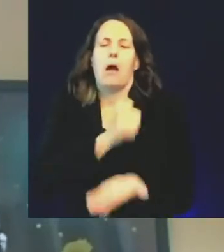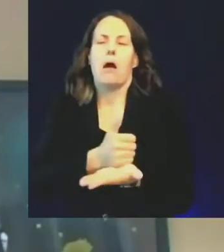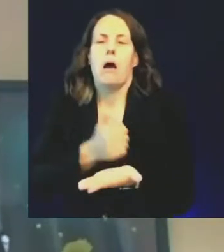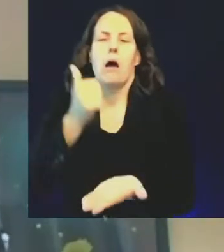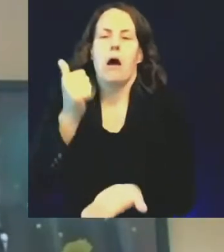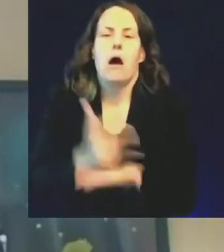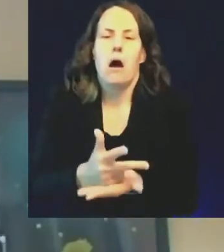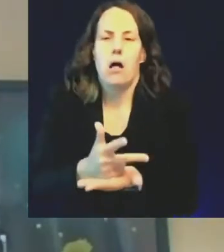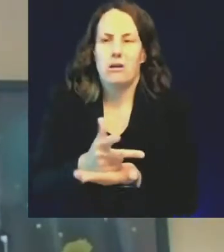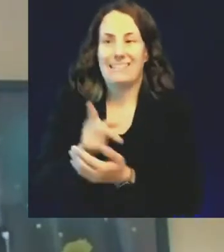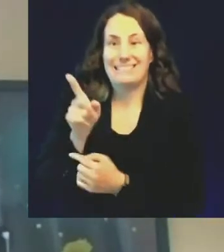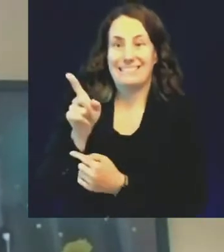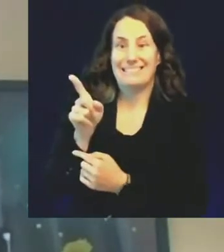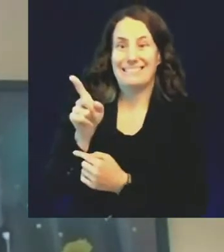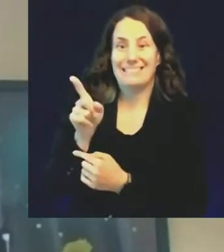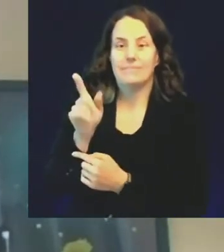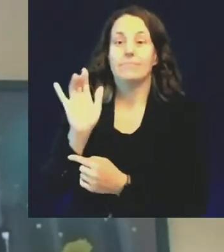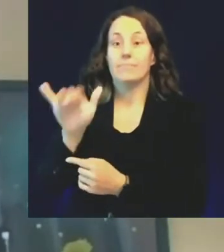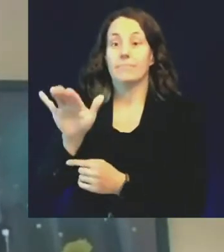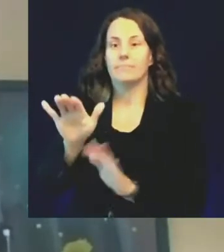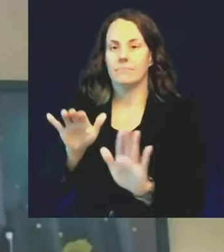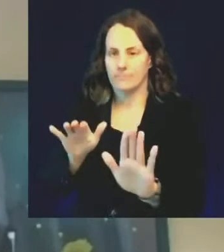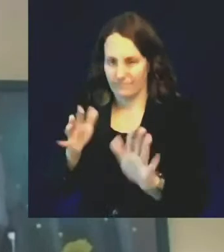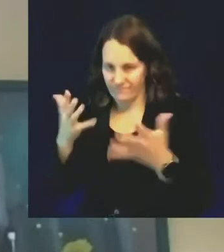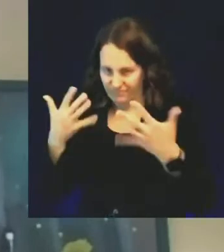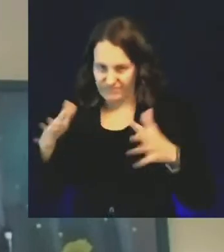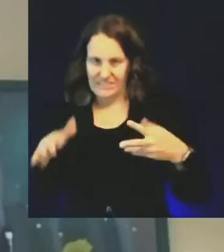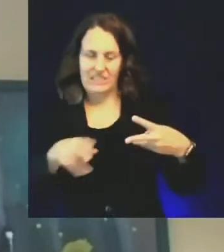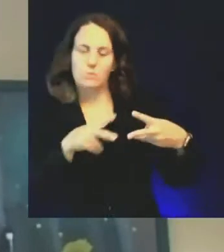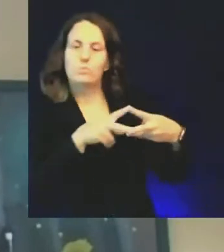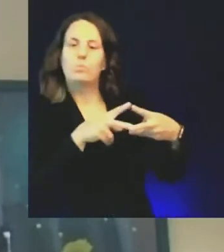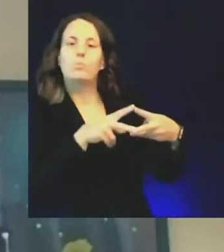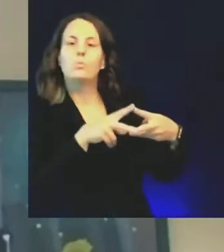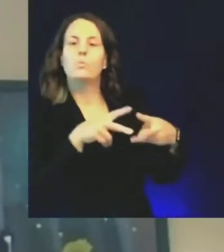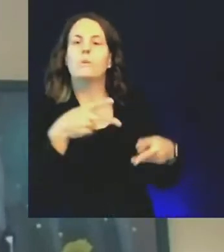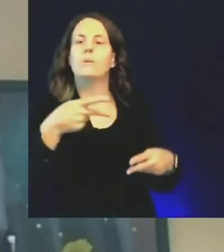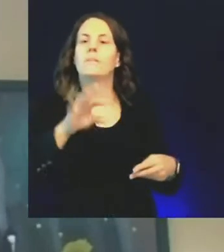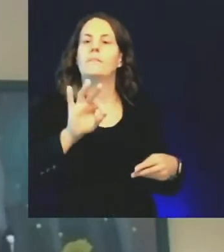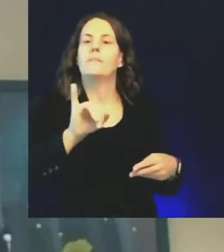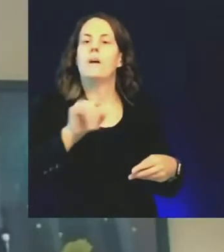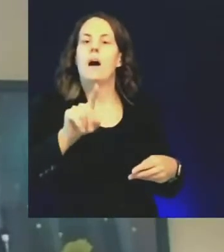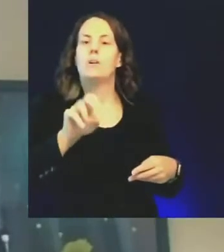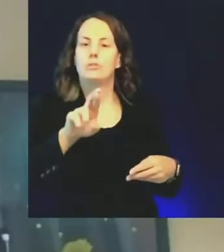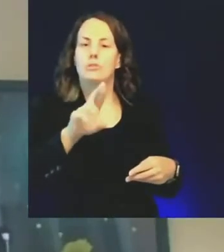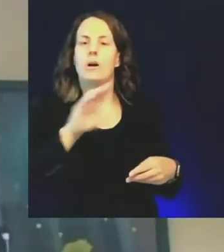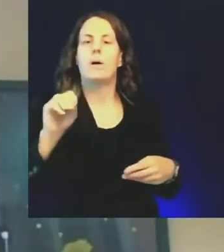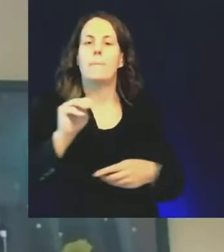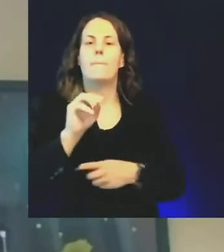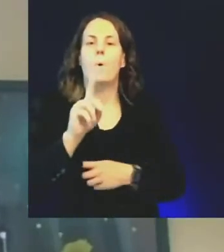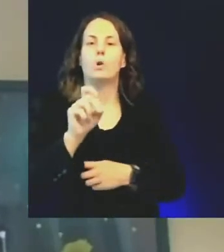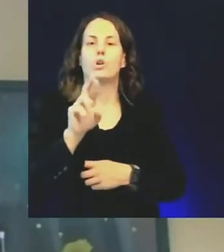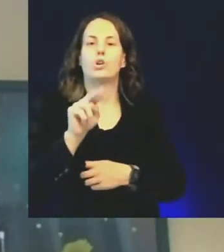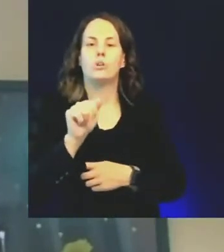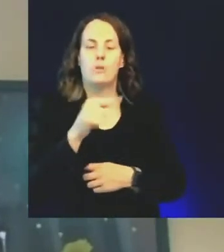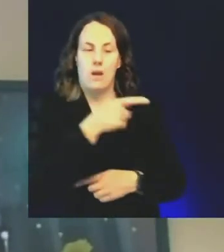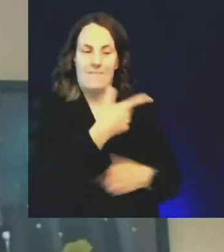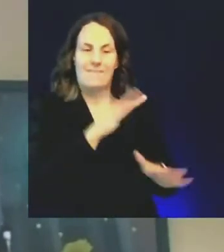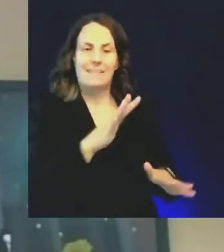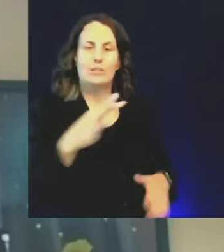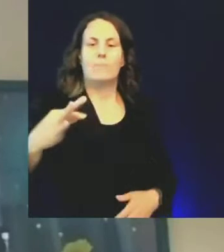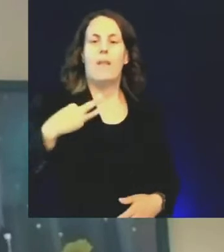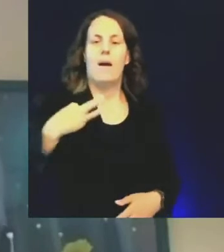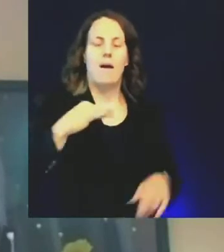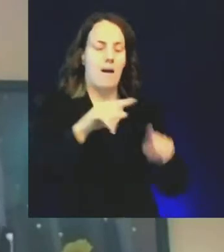is continuing to do the important scientific work to evaluate these vaccines for